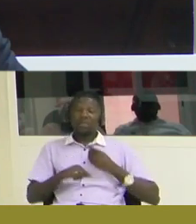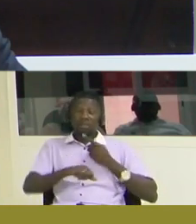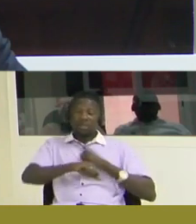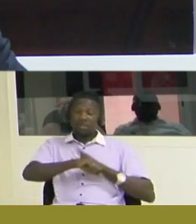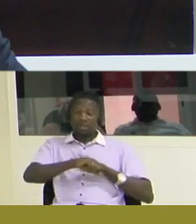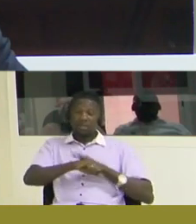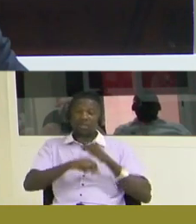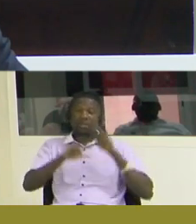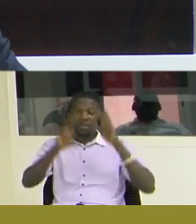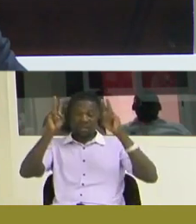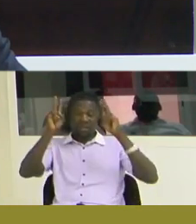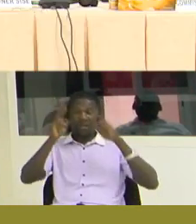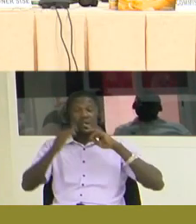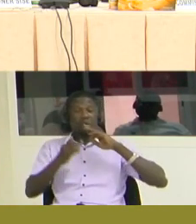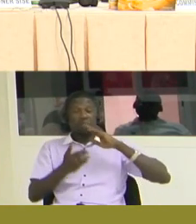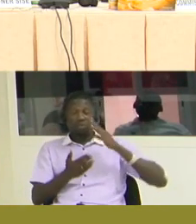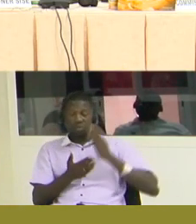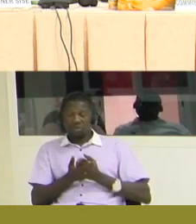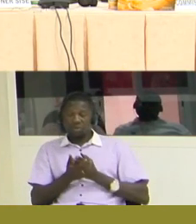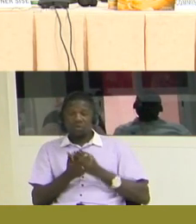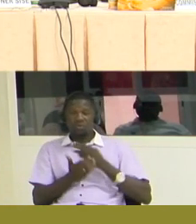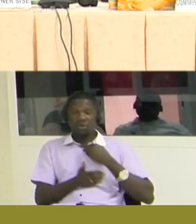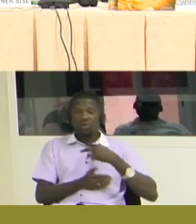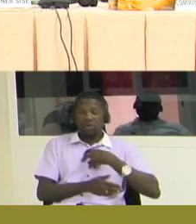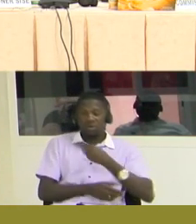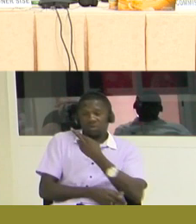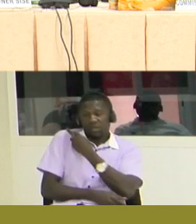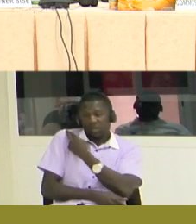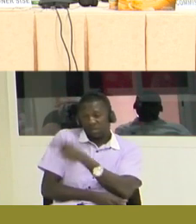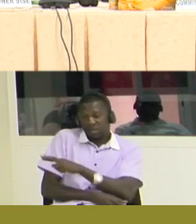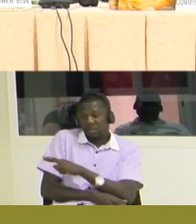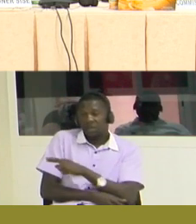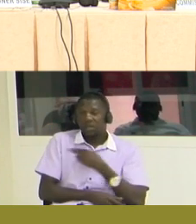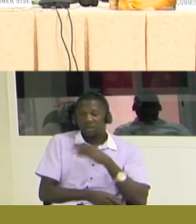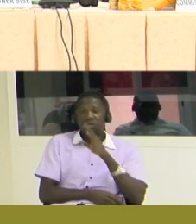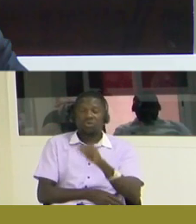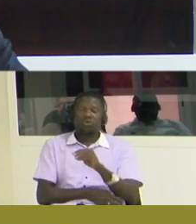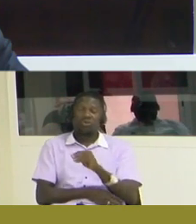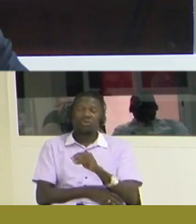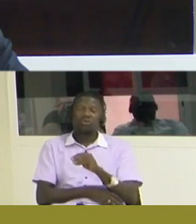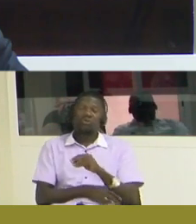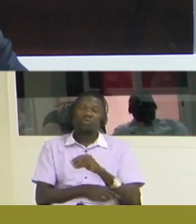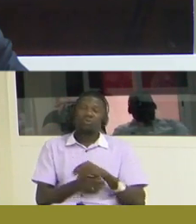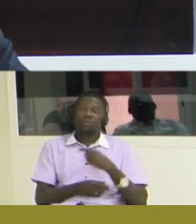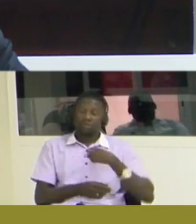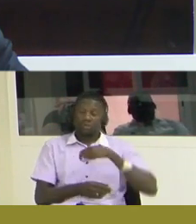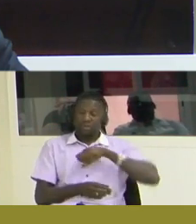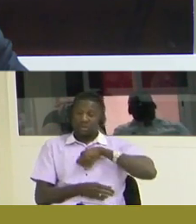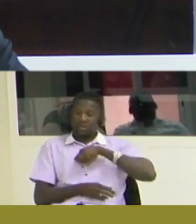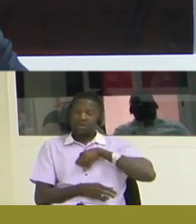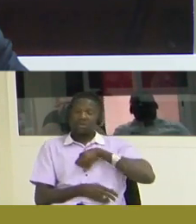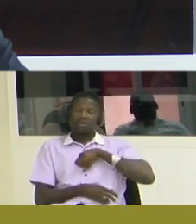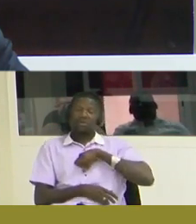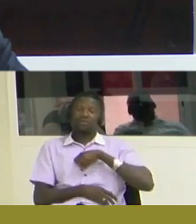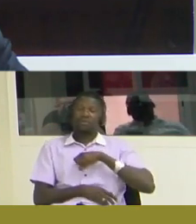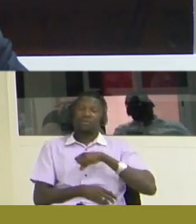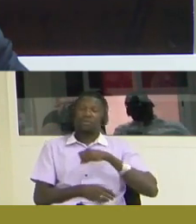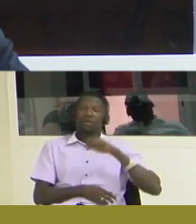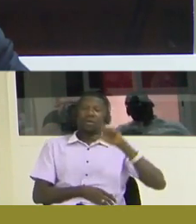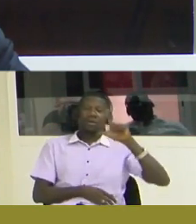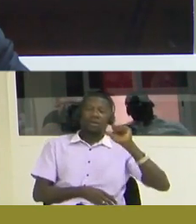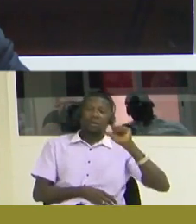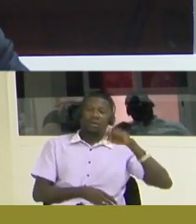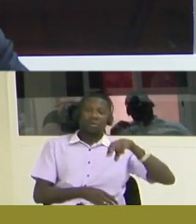jamia had promised to retire and did so myself lama